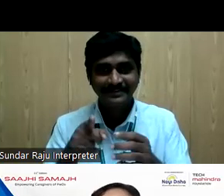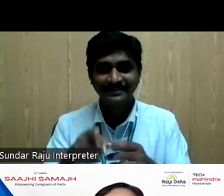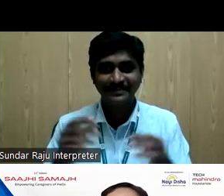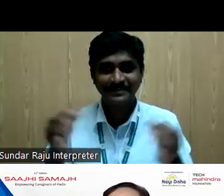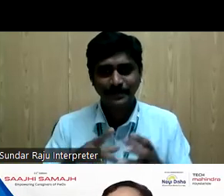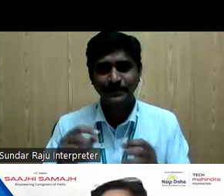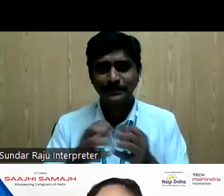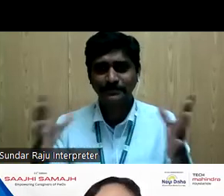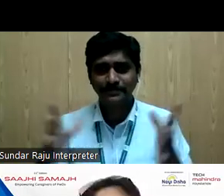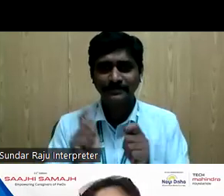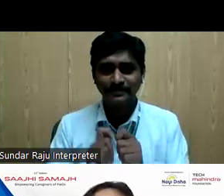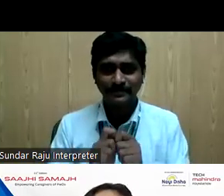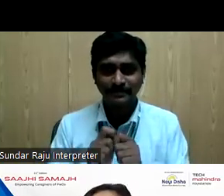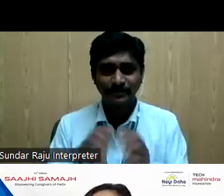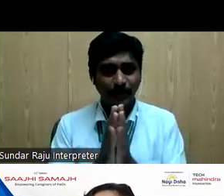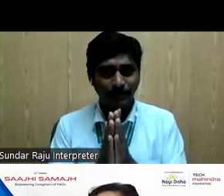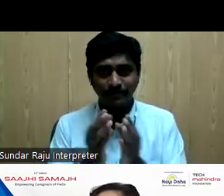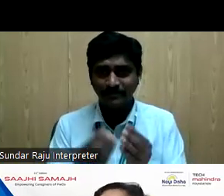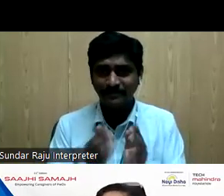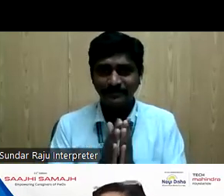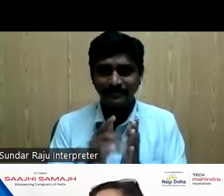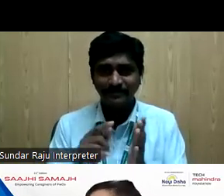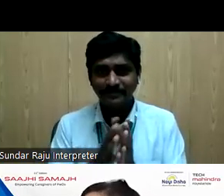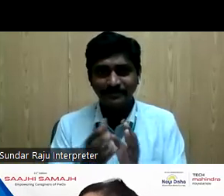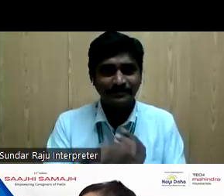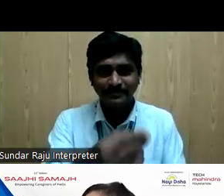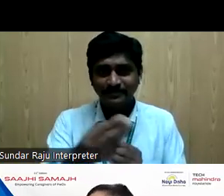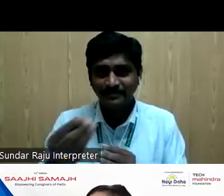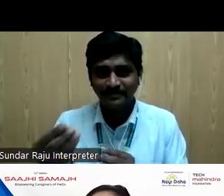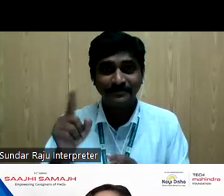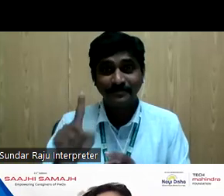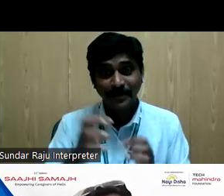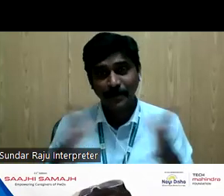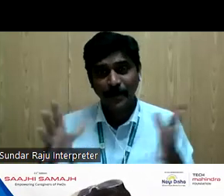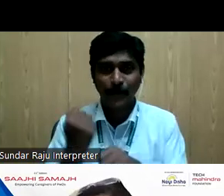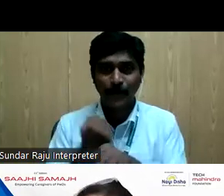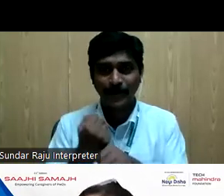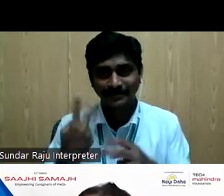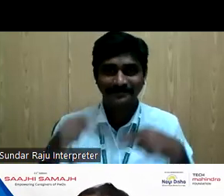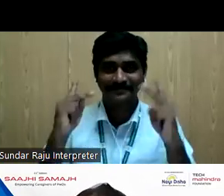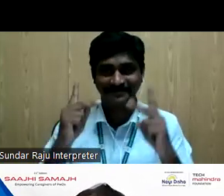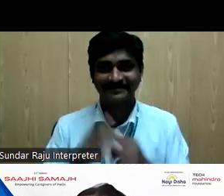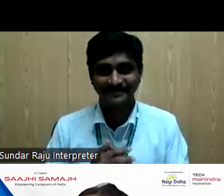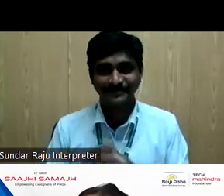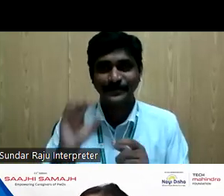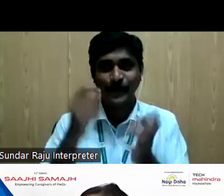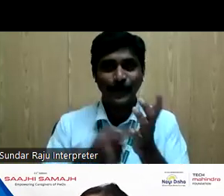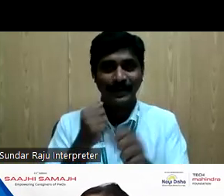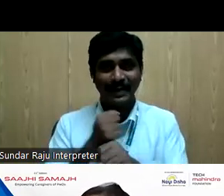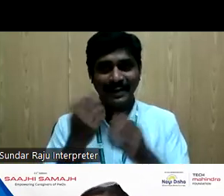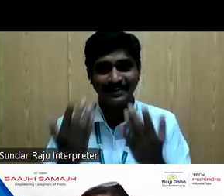work to do in terms of distributing the compendium to families who need it, to organizations who need it.